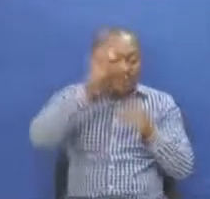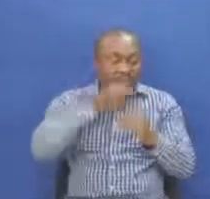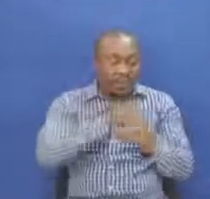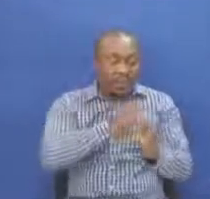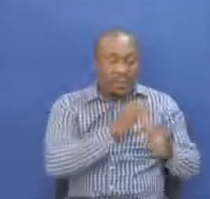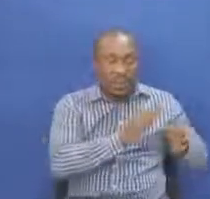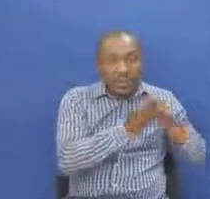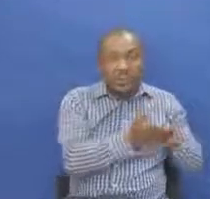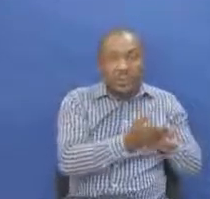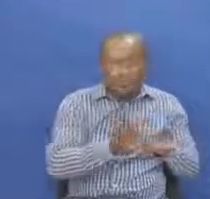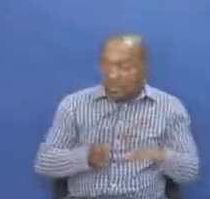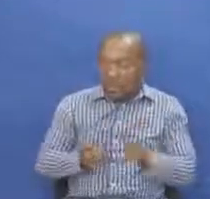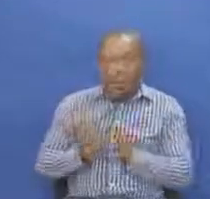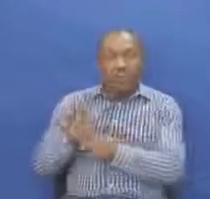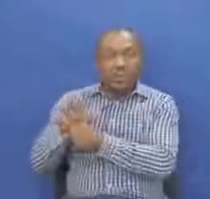take place,